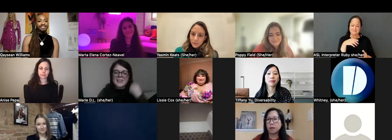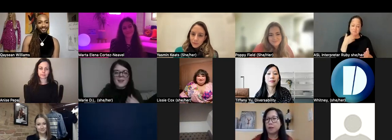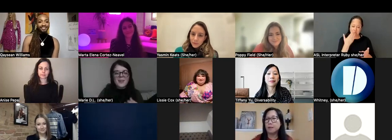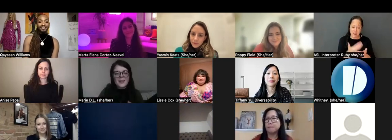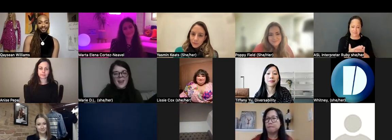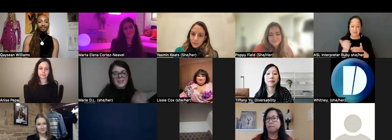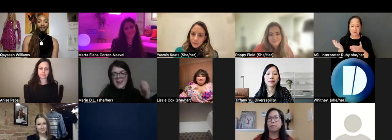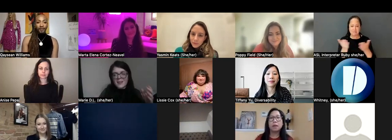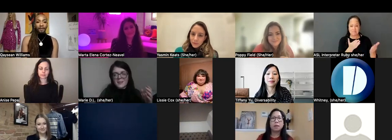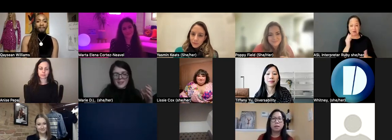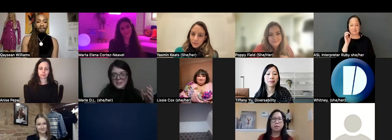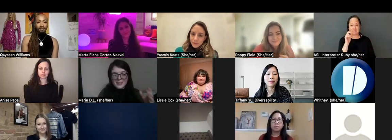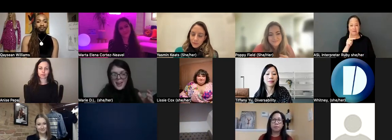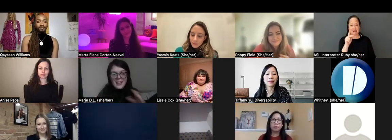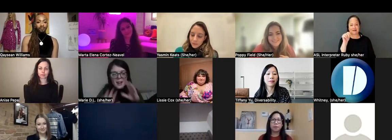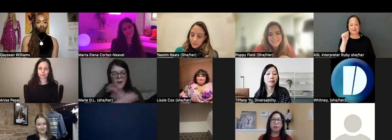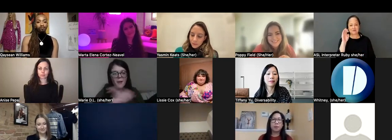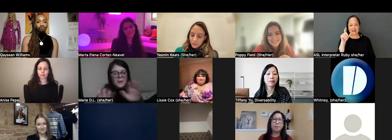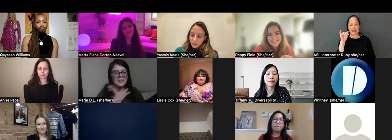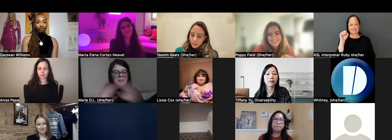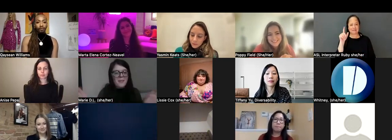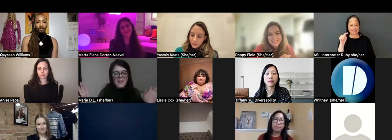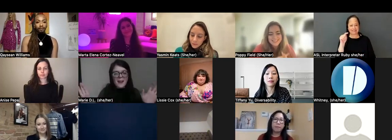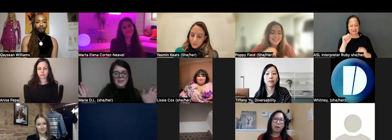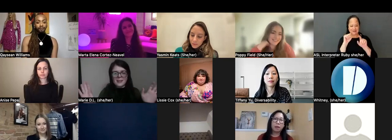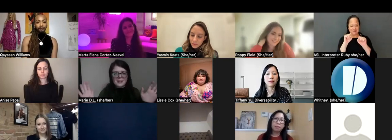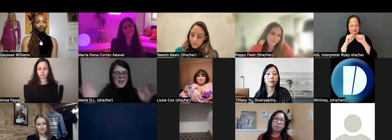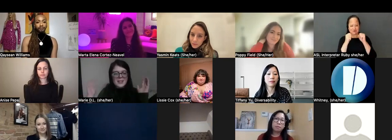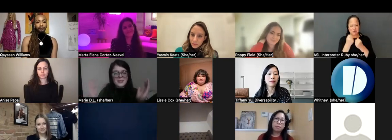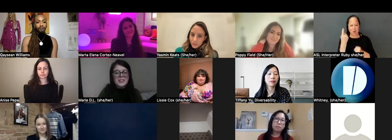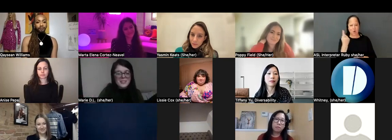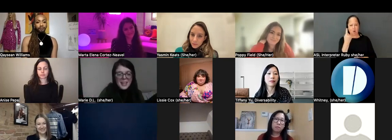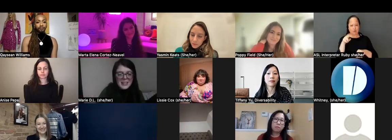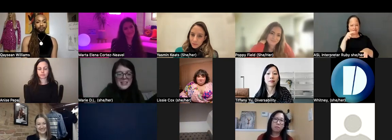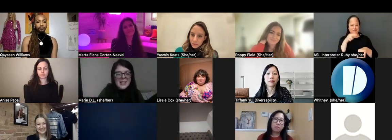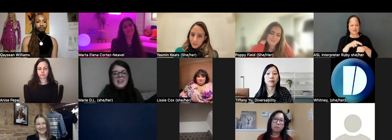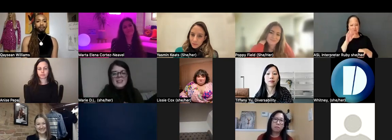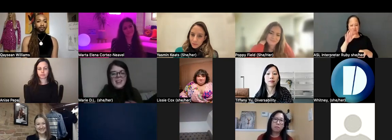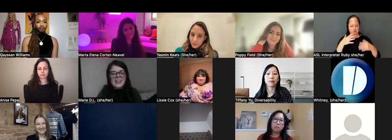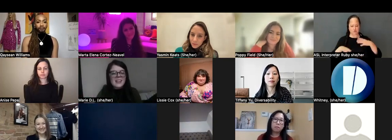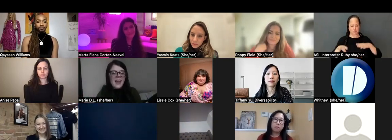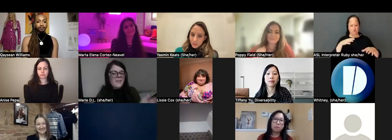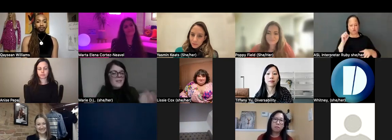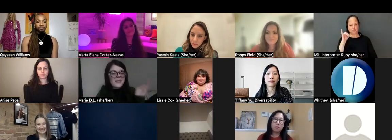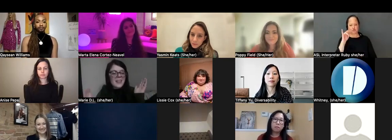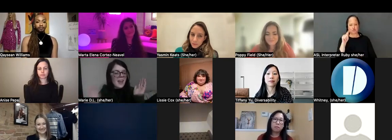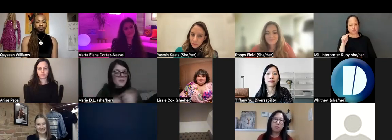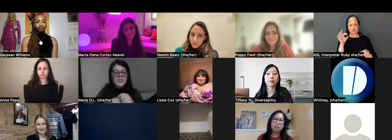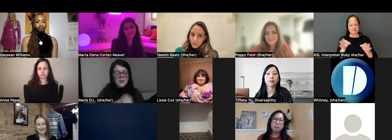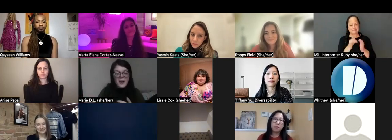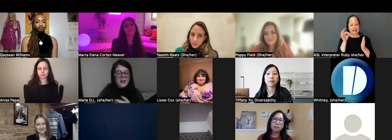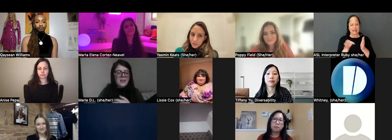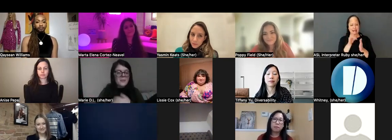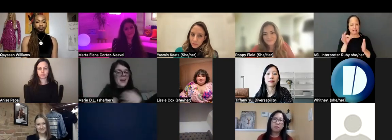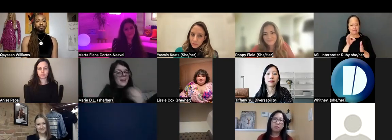to something that the ableist society always normalizes: getting your suits tailored, getting everything hemmed to